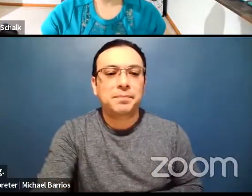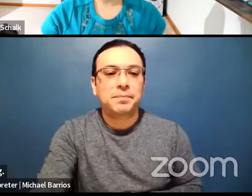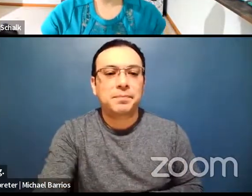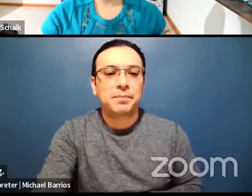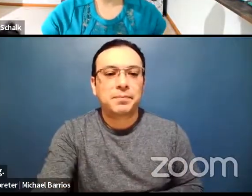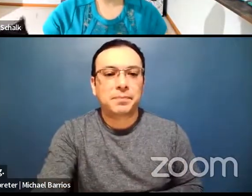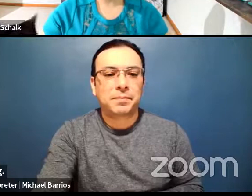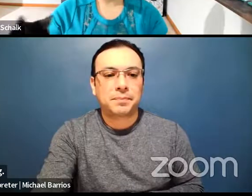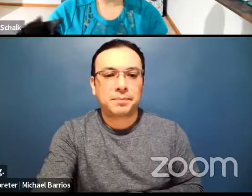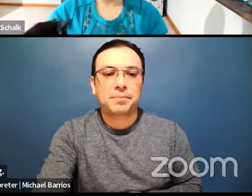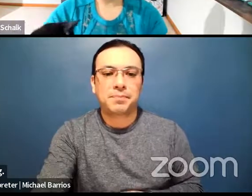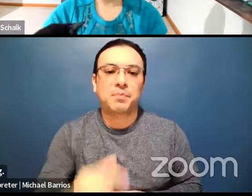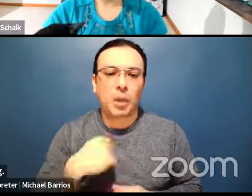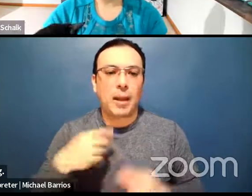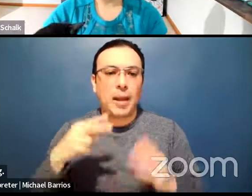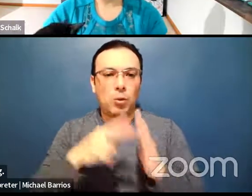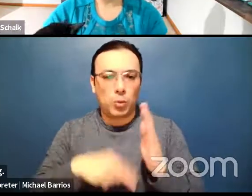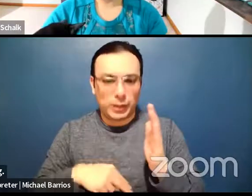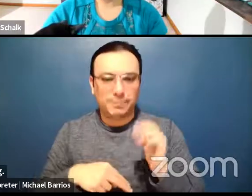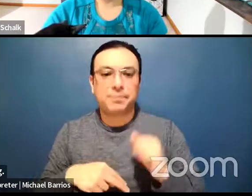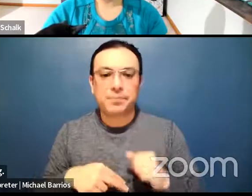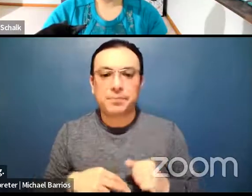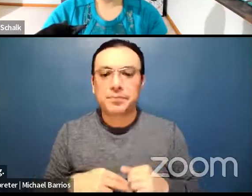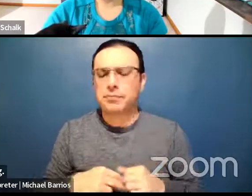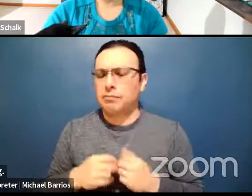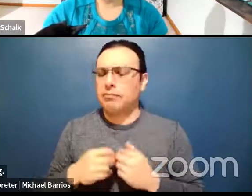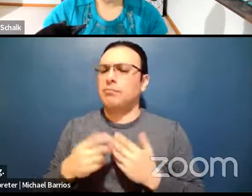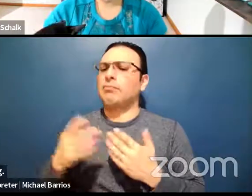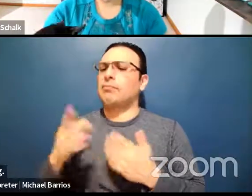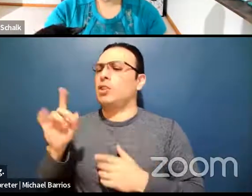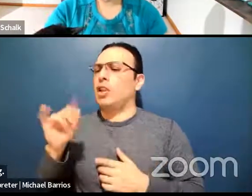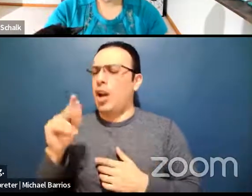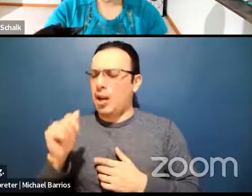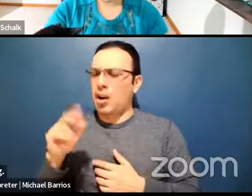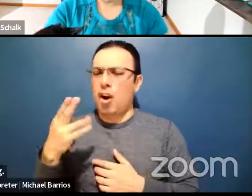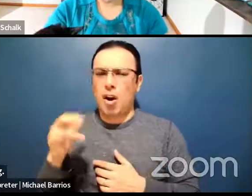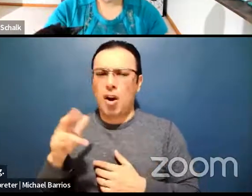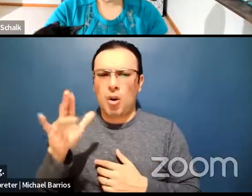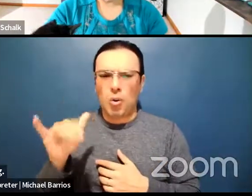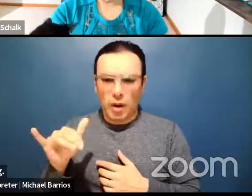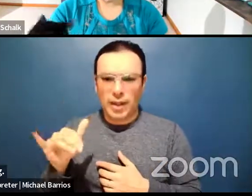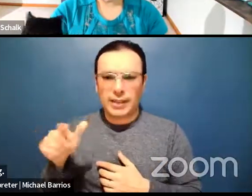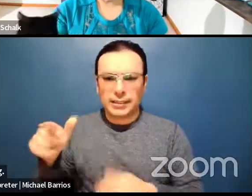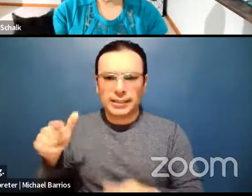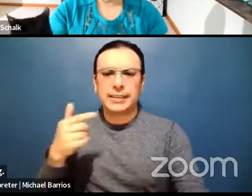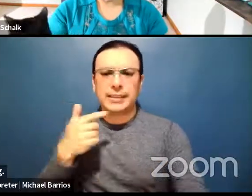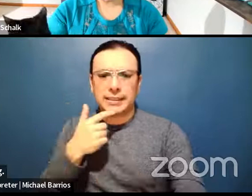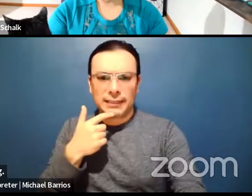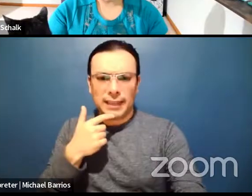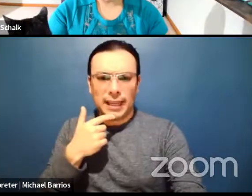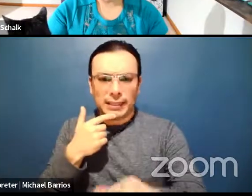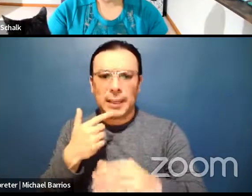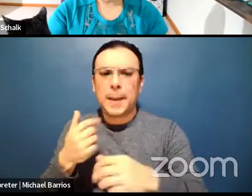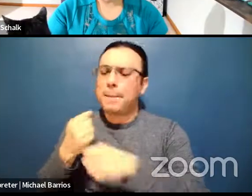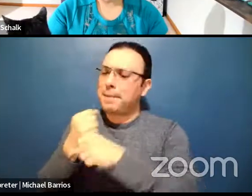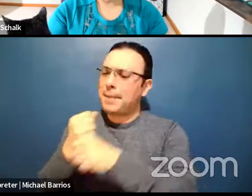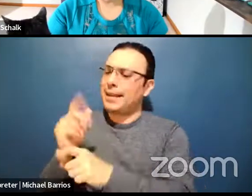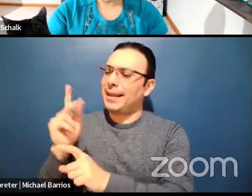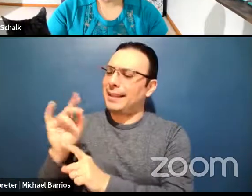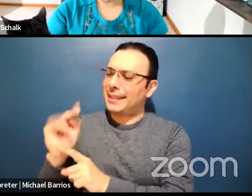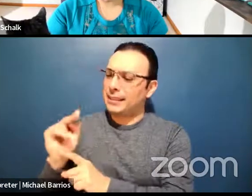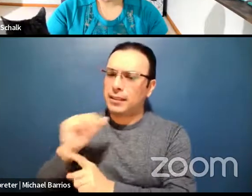In Staying with a Trouble, Donna Haraway urges readers to, quote, "make kin, not babies," end